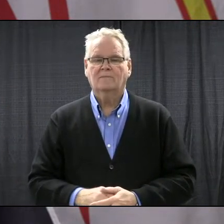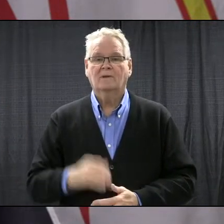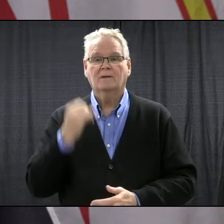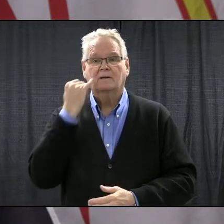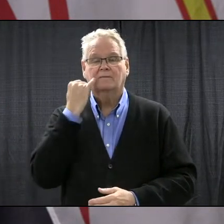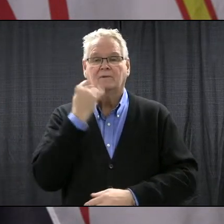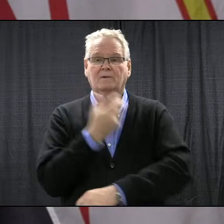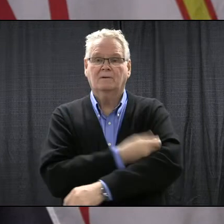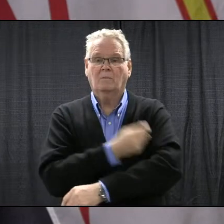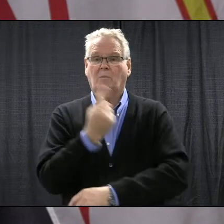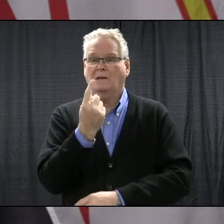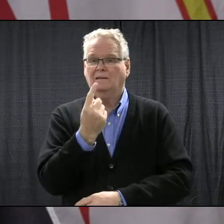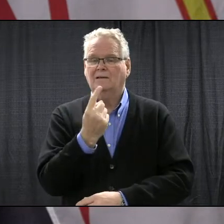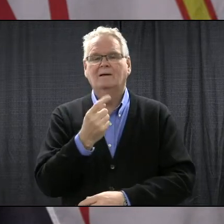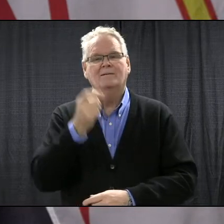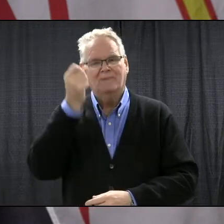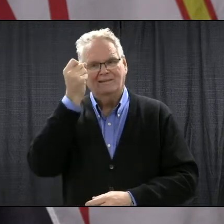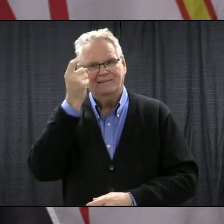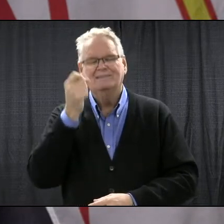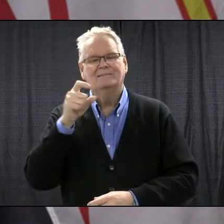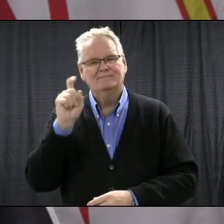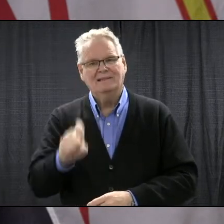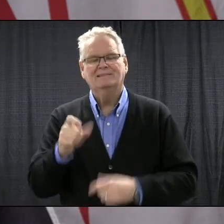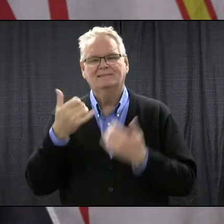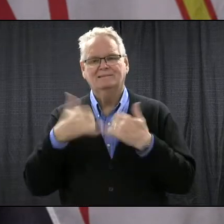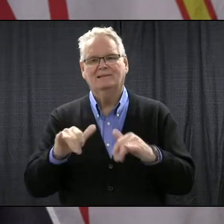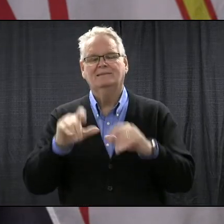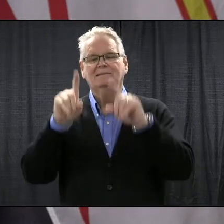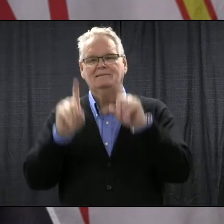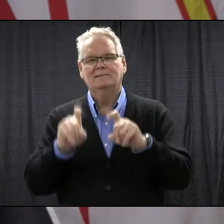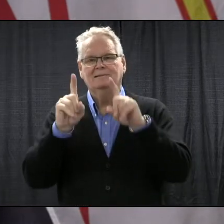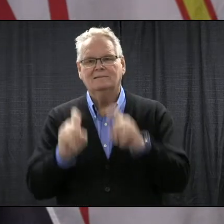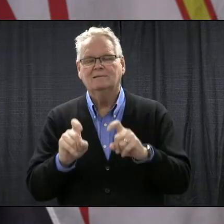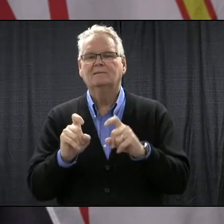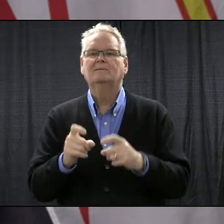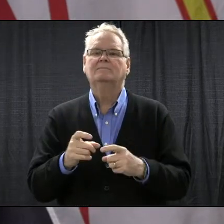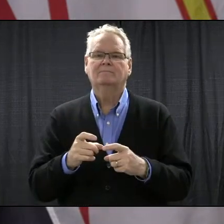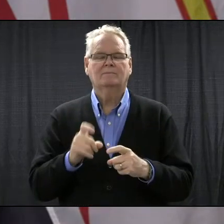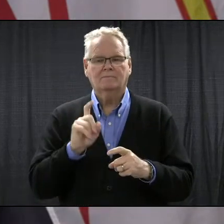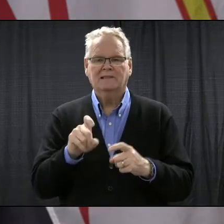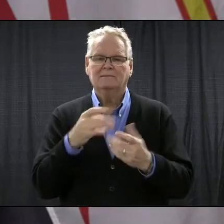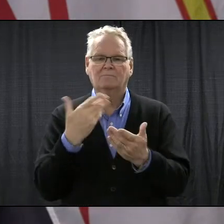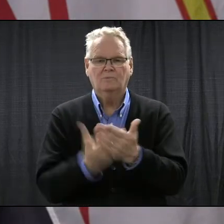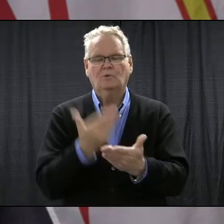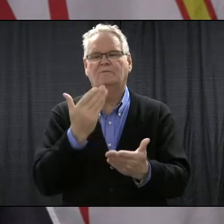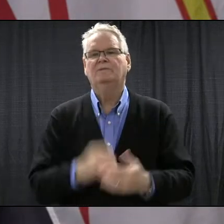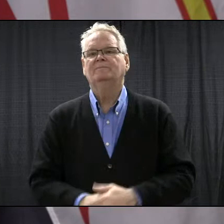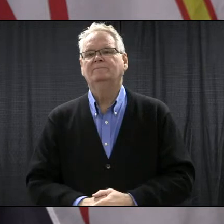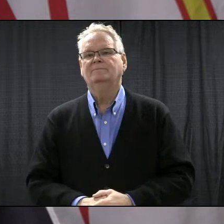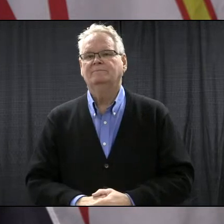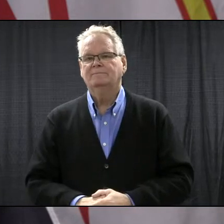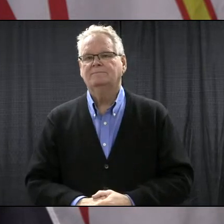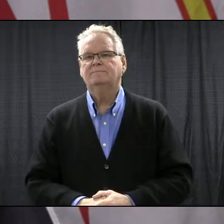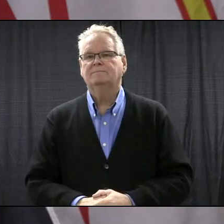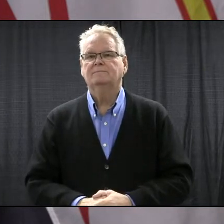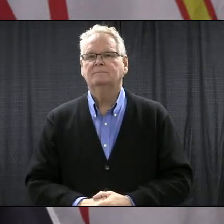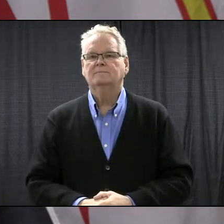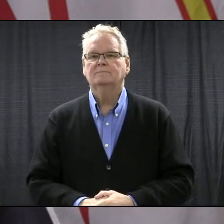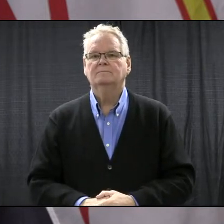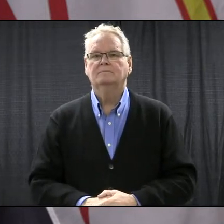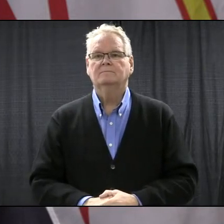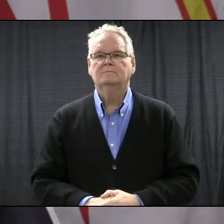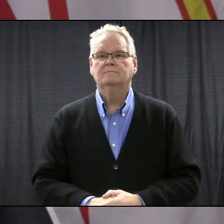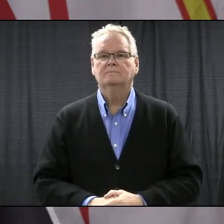to privacy requirements, border officials cannot view or accept any paper documentation regarding